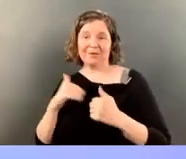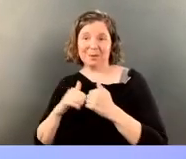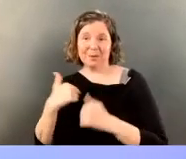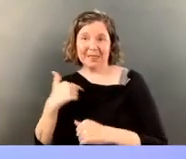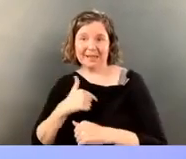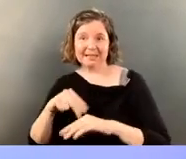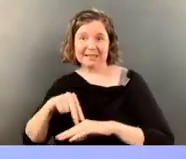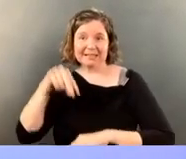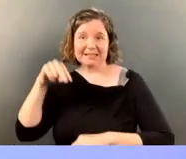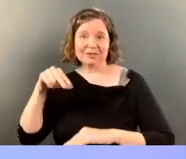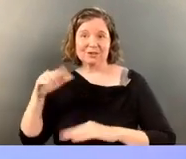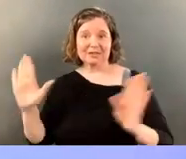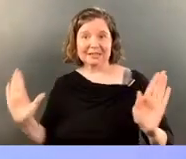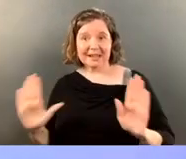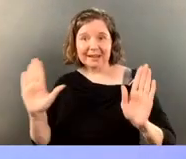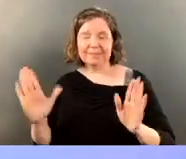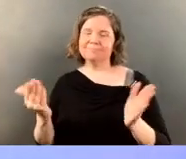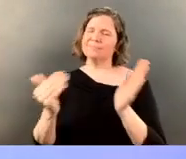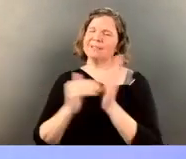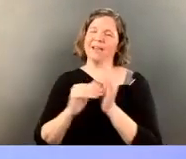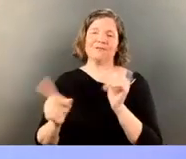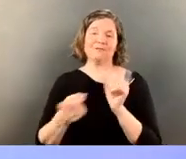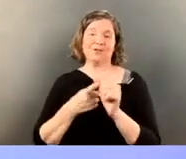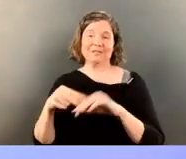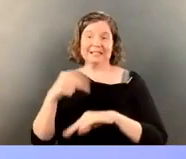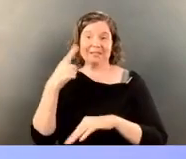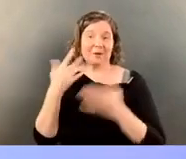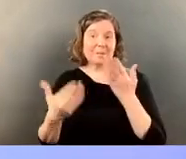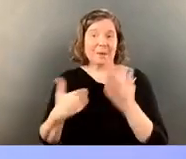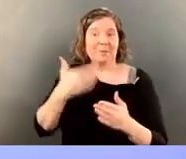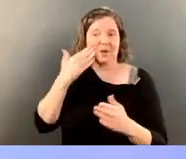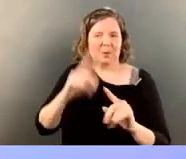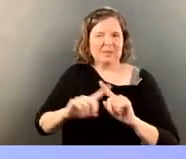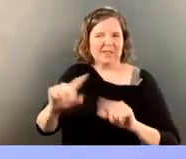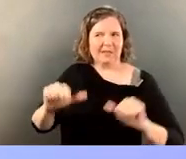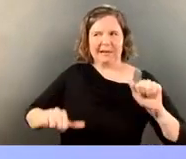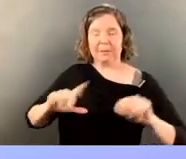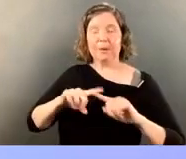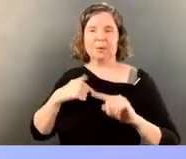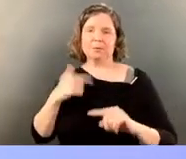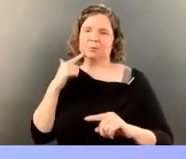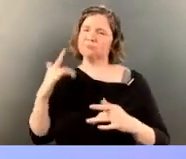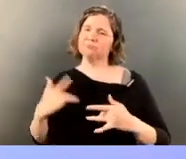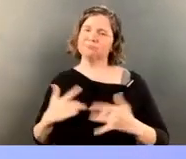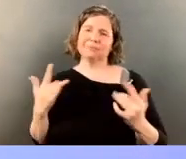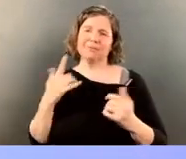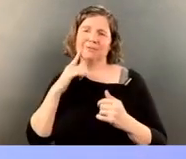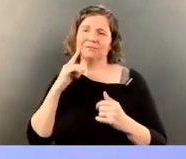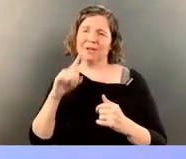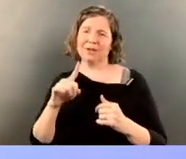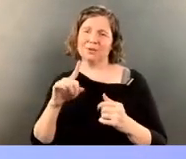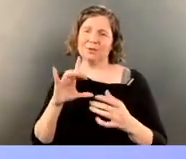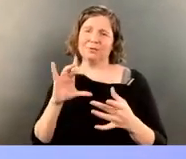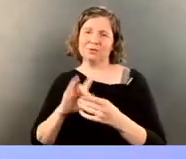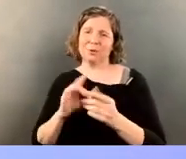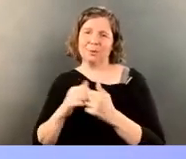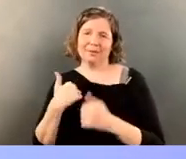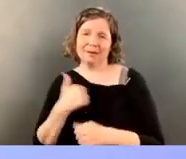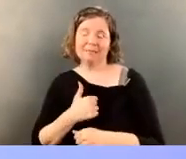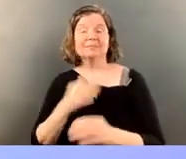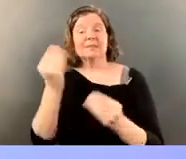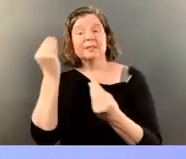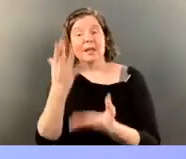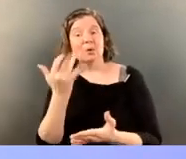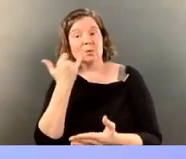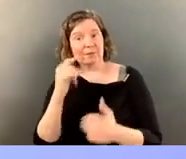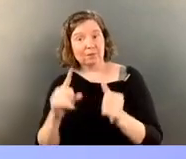this Easter Sunday. Again, first Easter for you, maybe. We know it's different, but again, we are so, so happy that you are here. Just want to let you know,